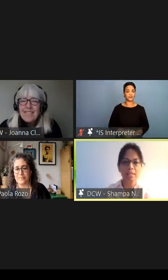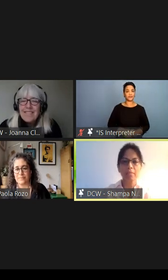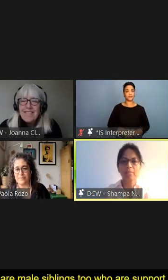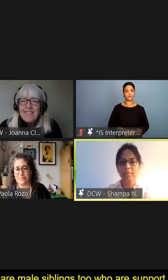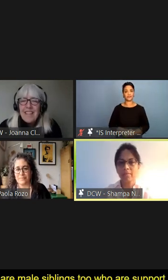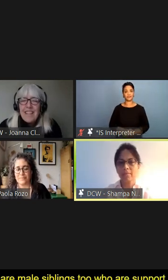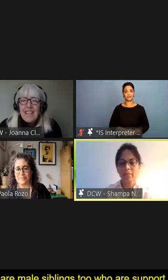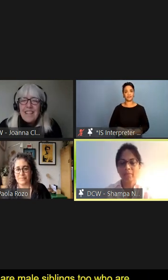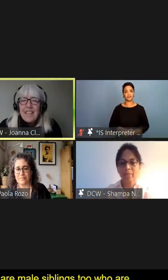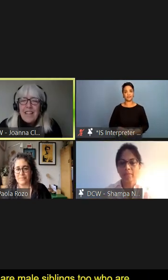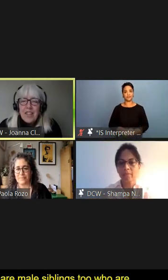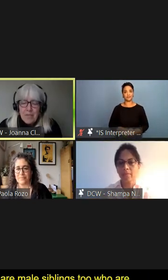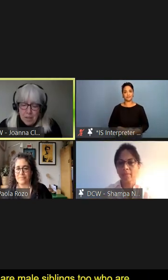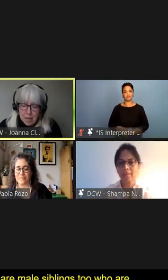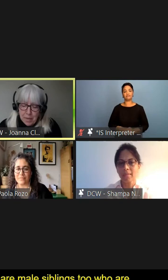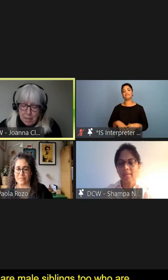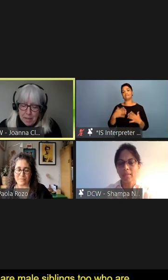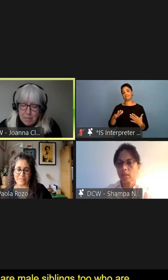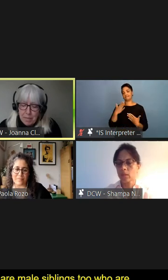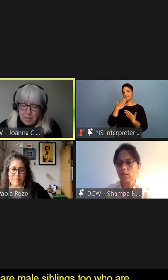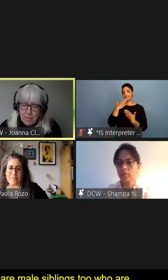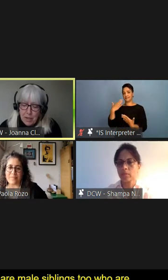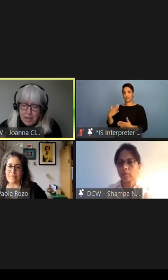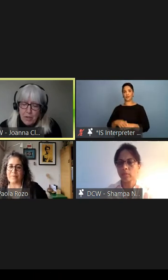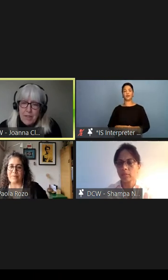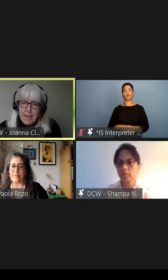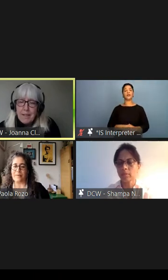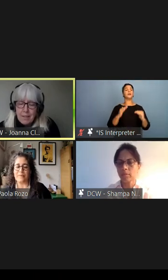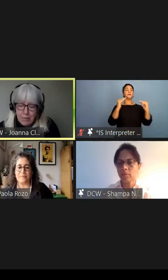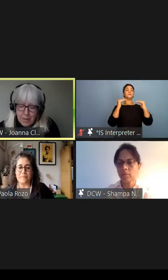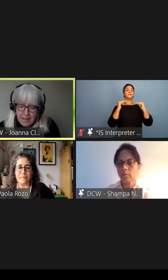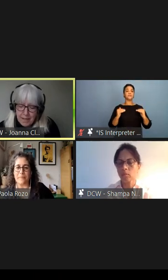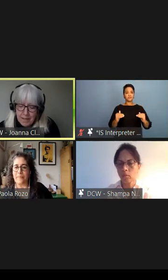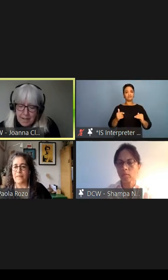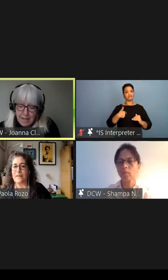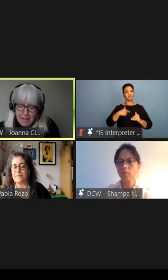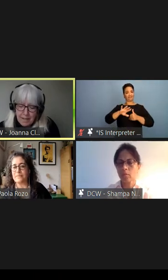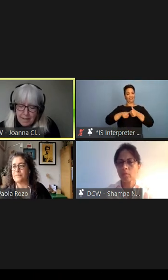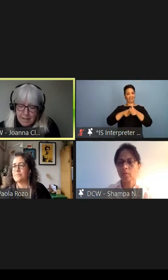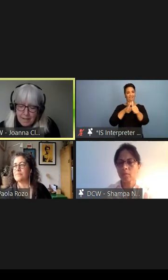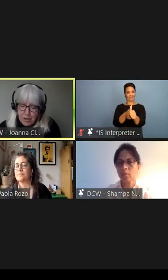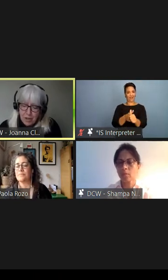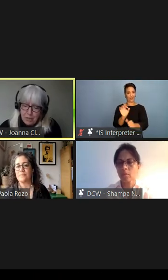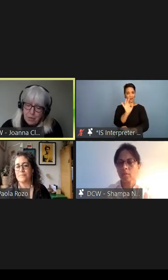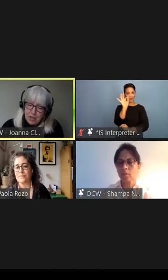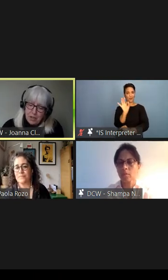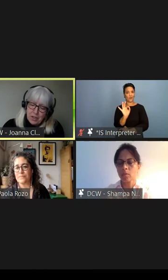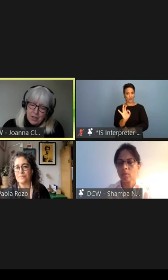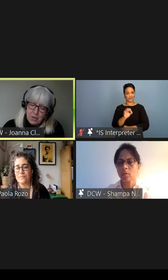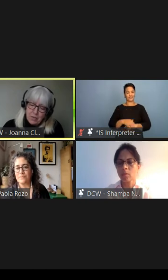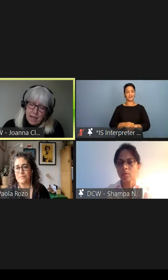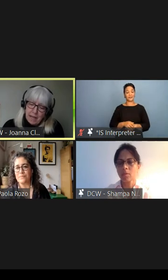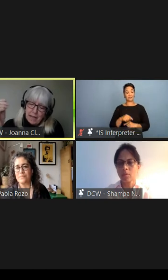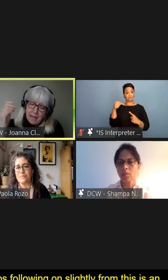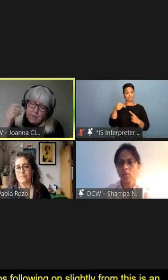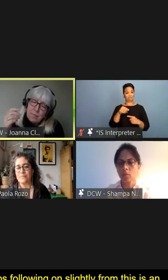sisters. Thank you very much. But I mean, perhaps following on slightly from this is an extension of the question as